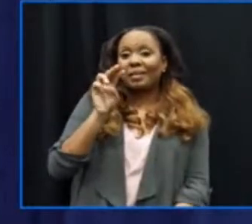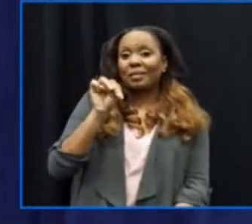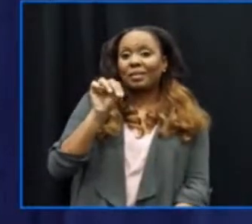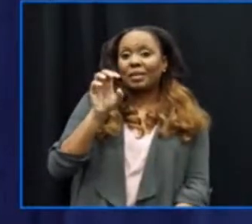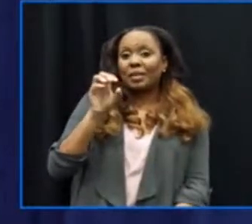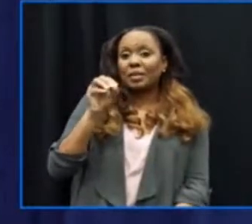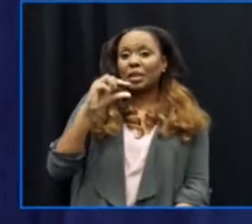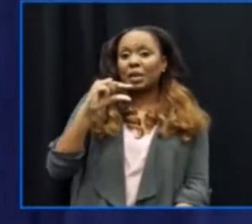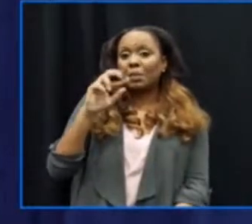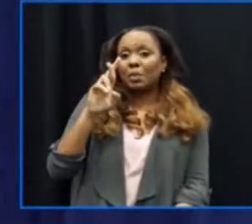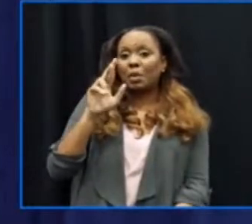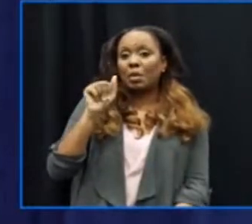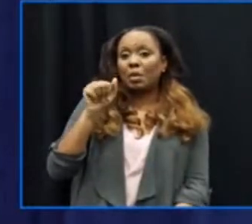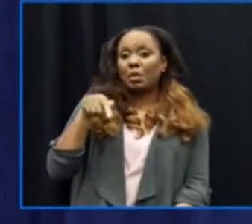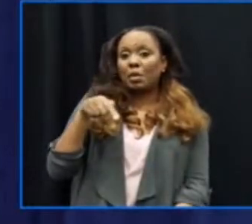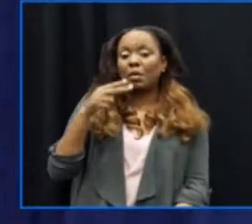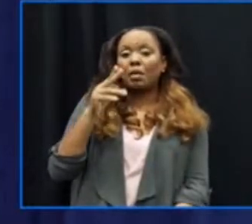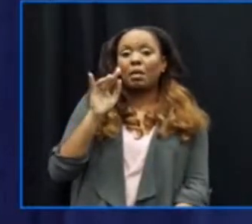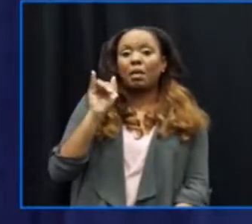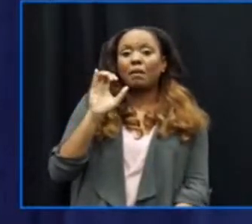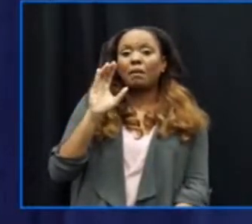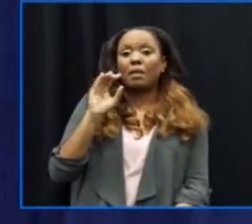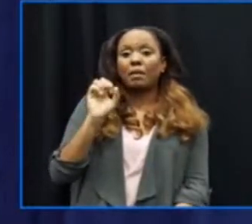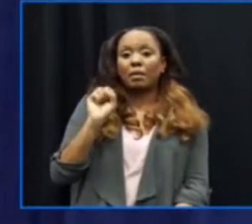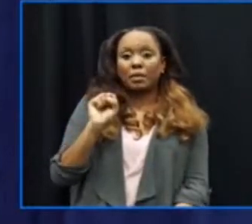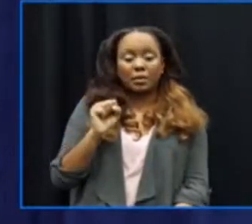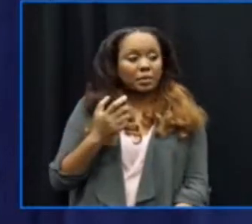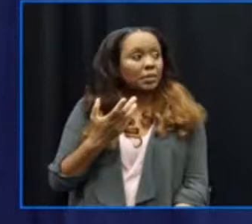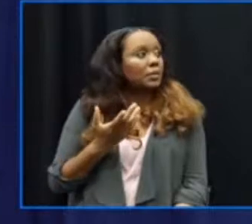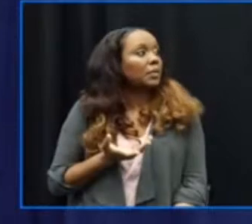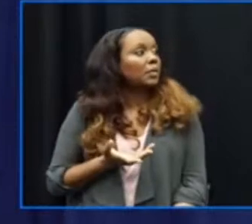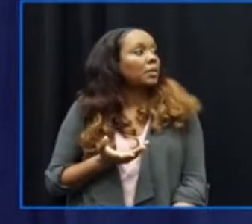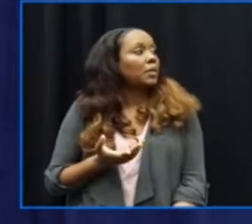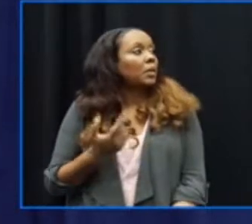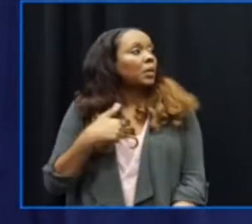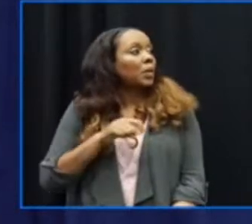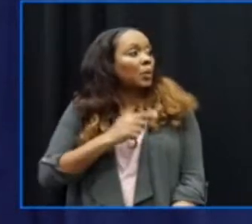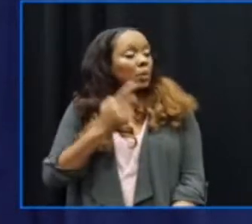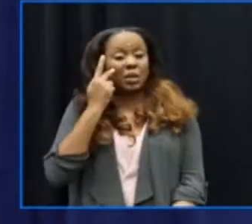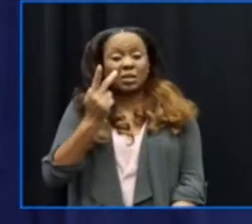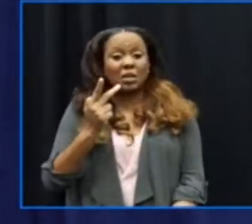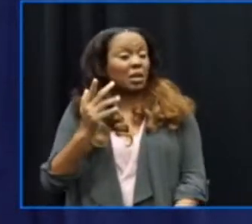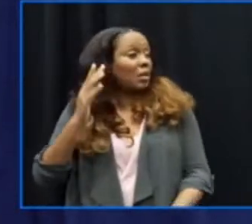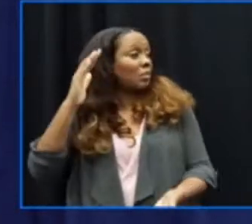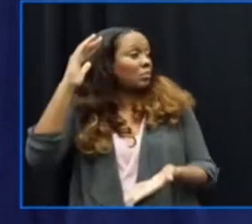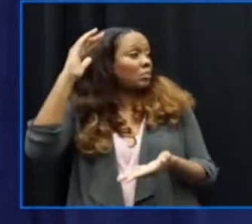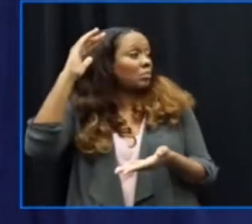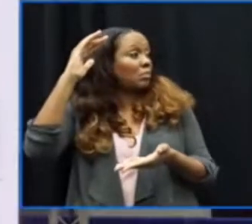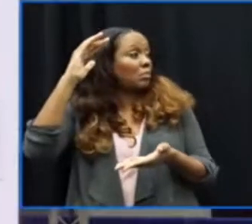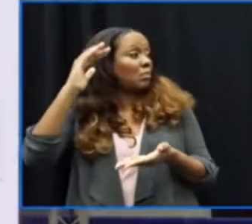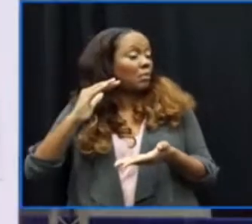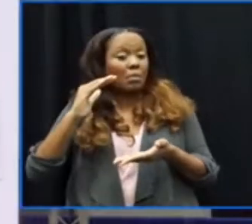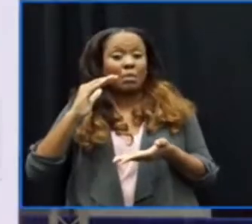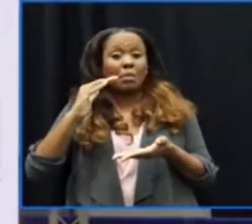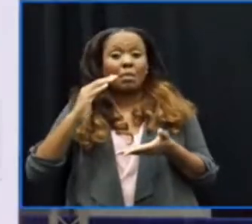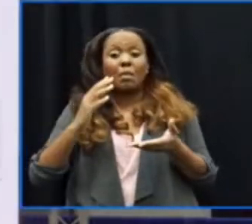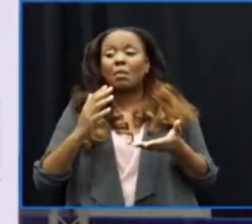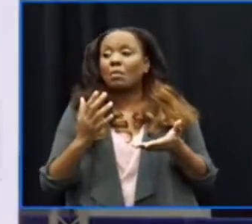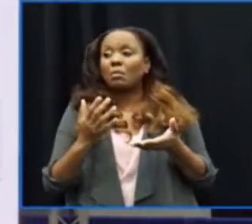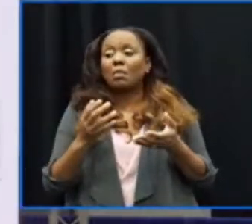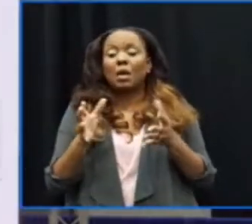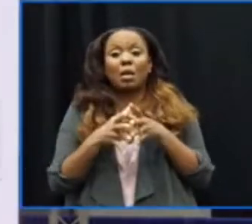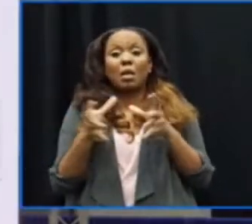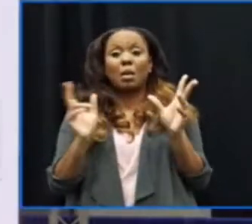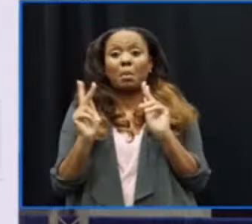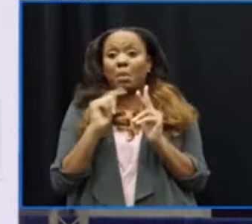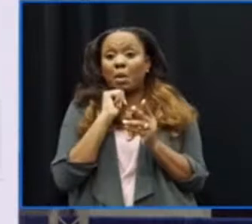we have in the last 18 years from the last pension reform is a reduction in the number of people paying in